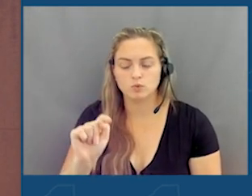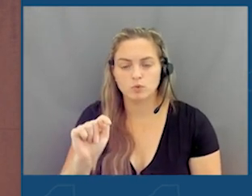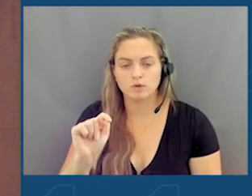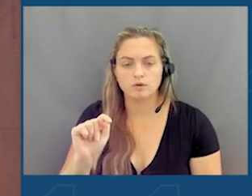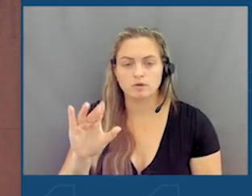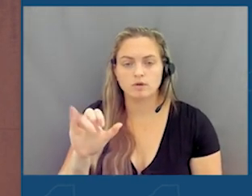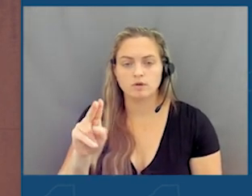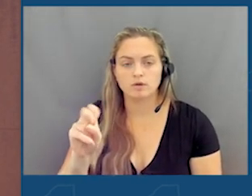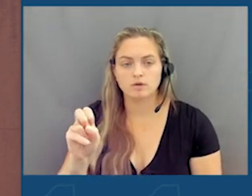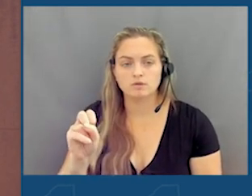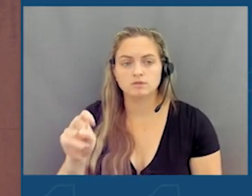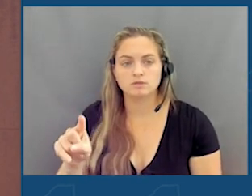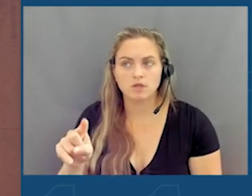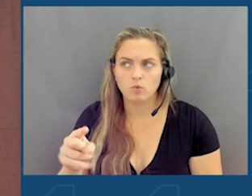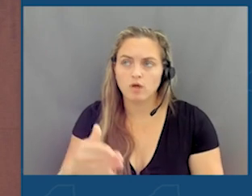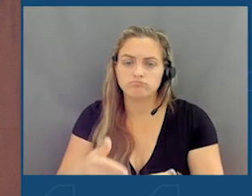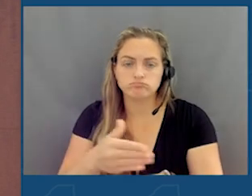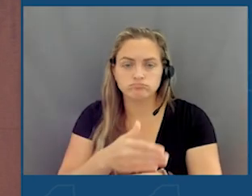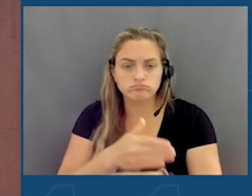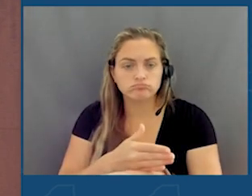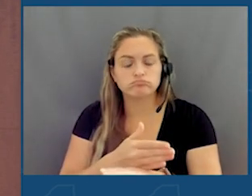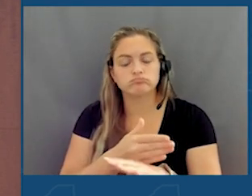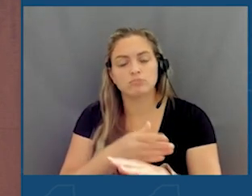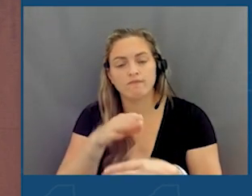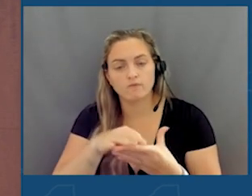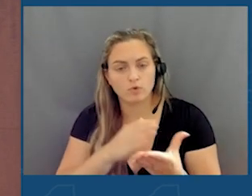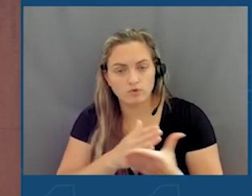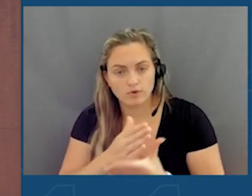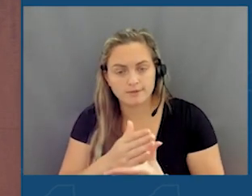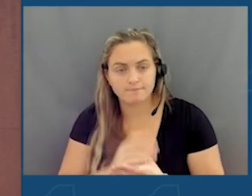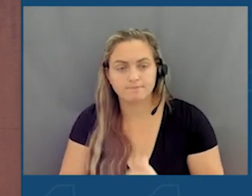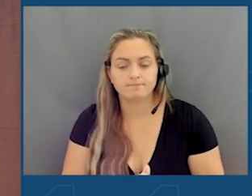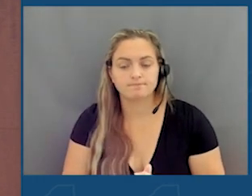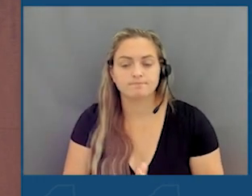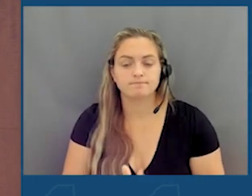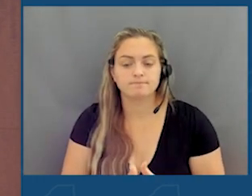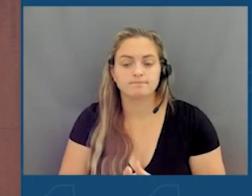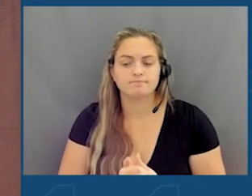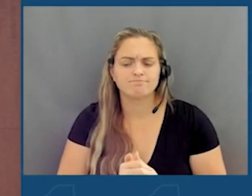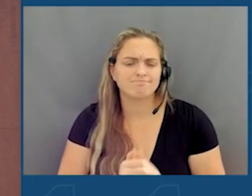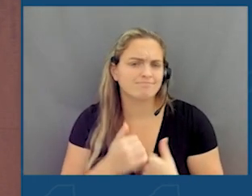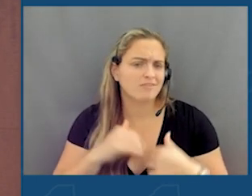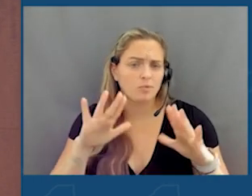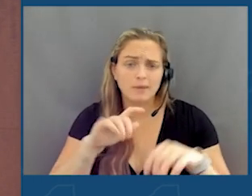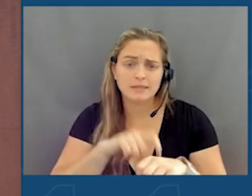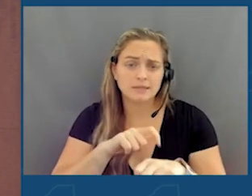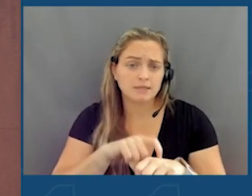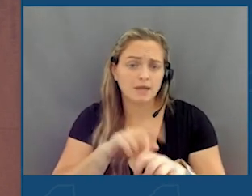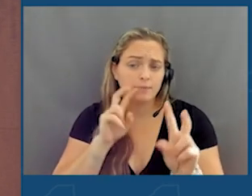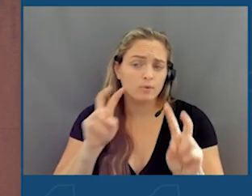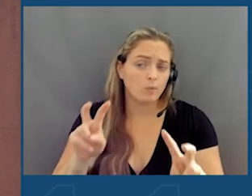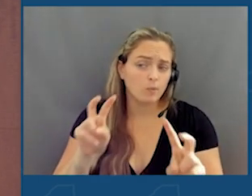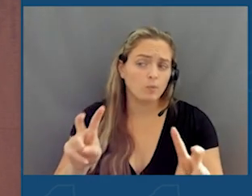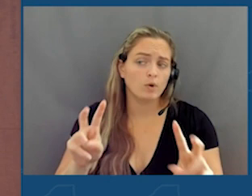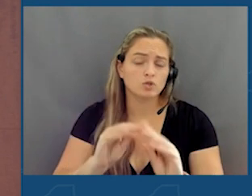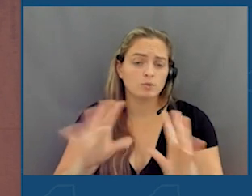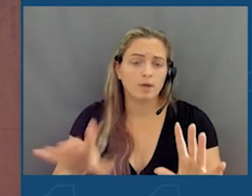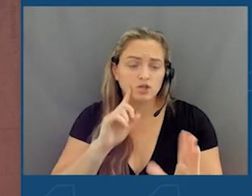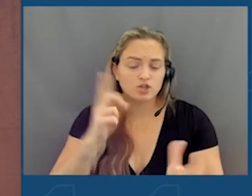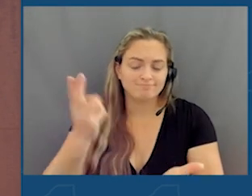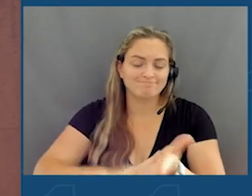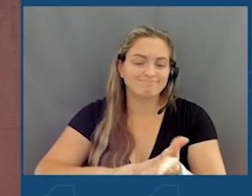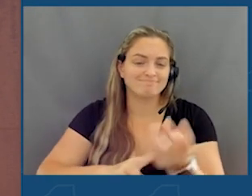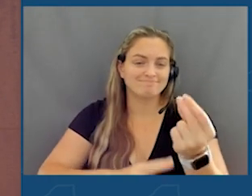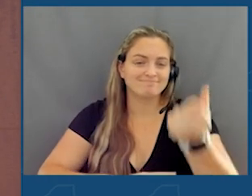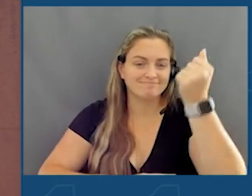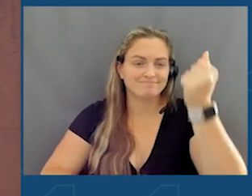will move our state forward in voting rights. And we have an amazing time to be able to watch the magic stroke of her pen, just like